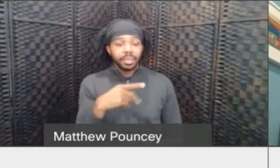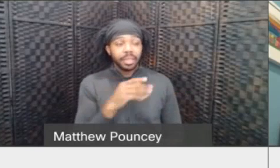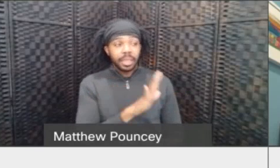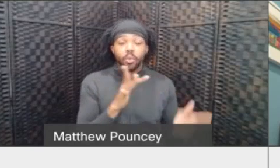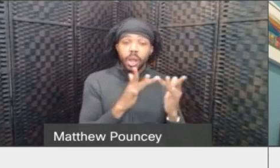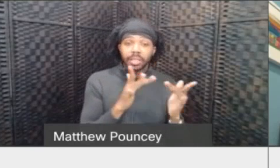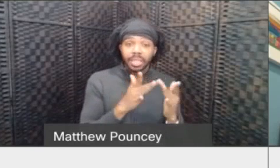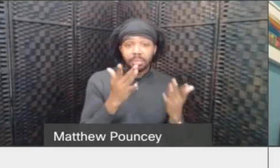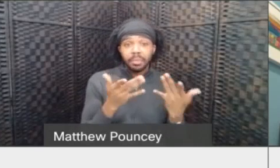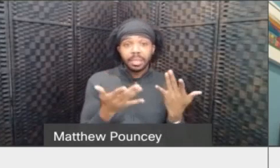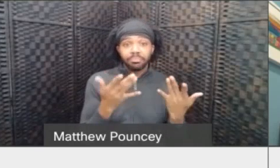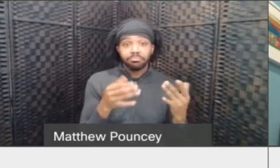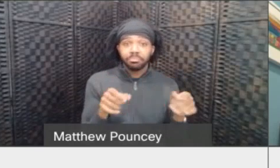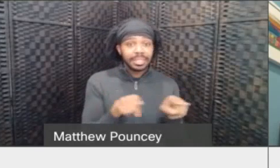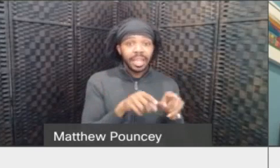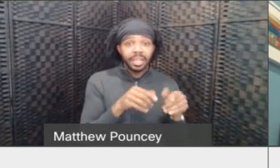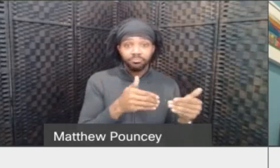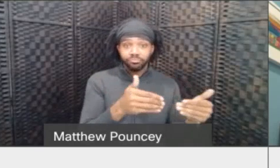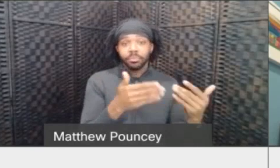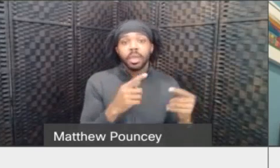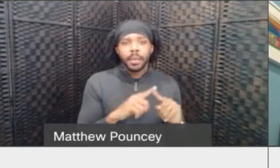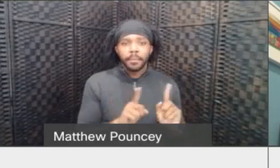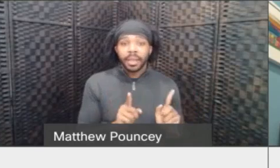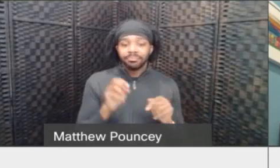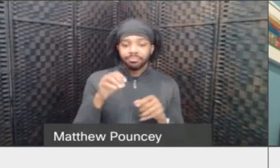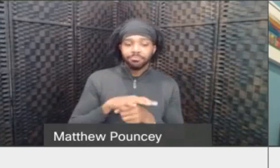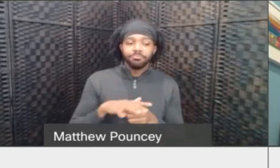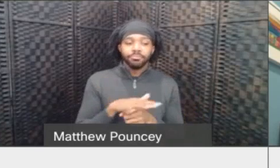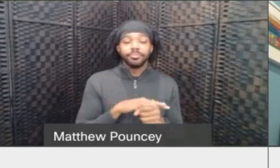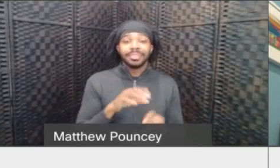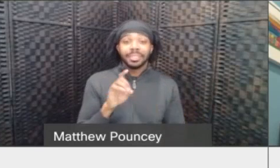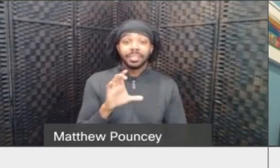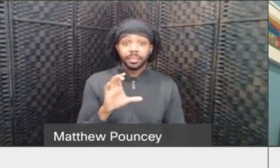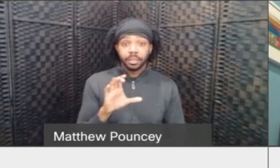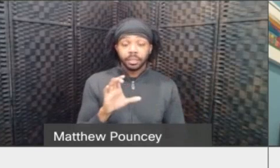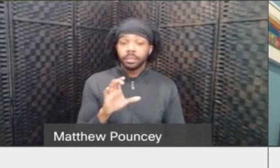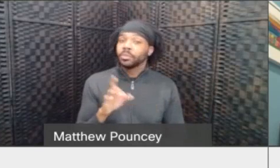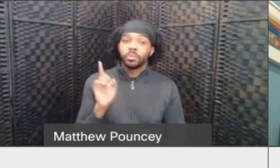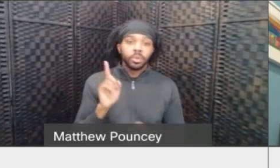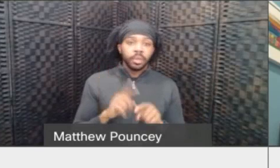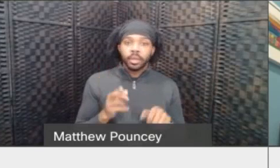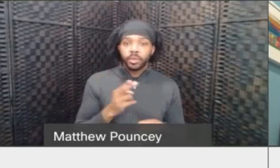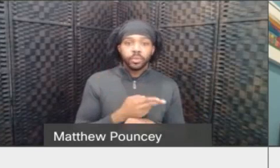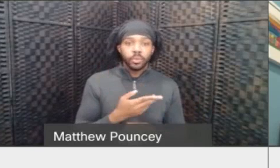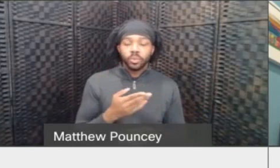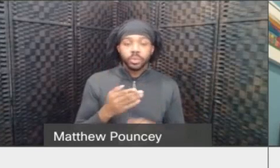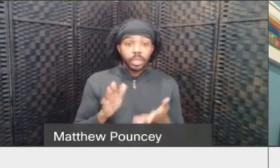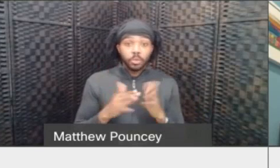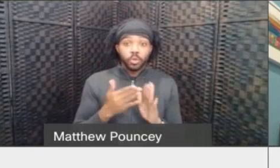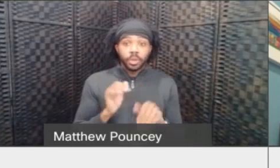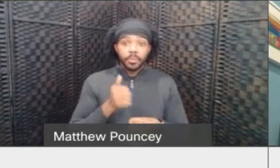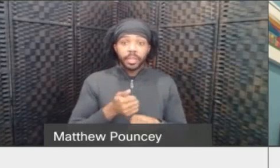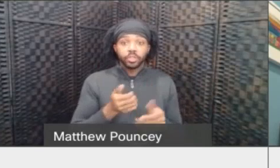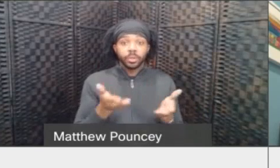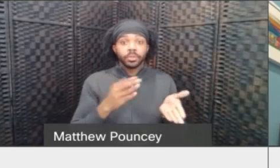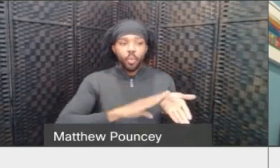the same, but in the district, we're not to use our home and community-based service waiver